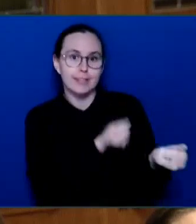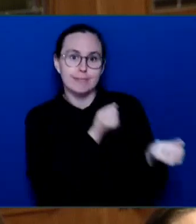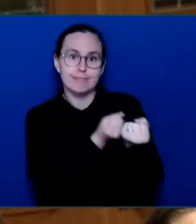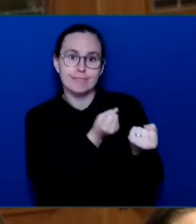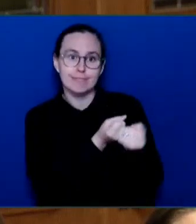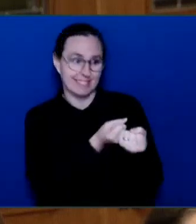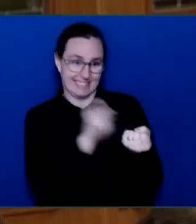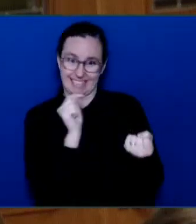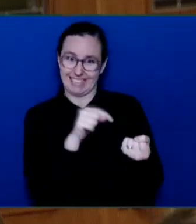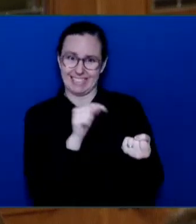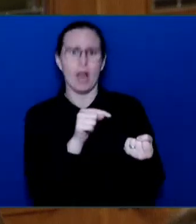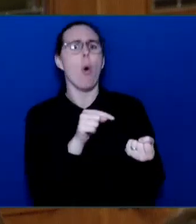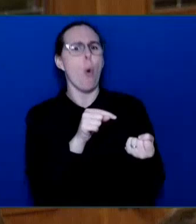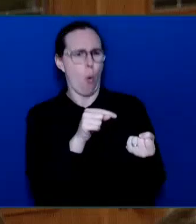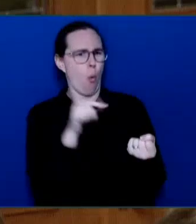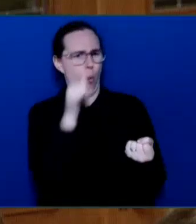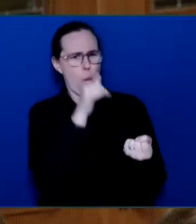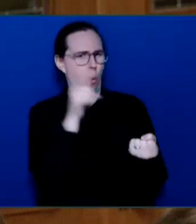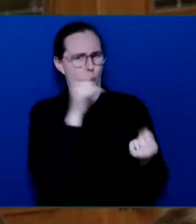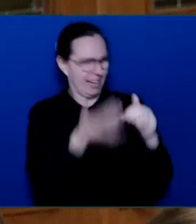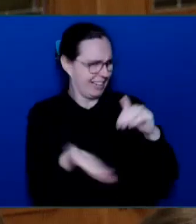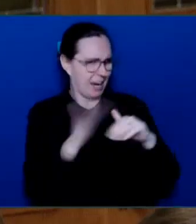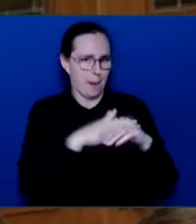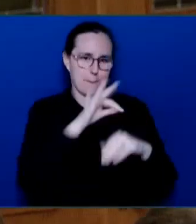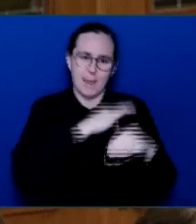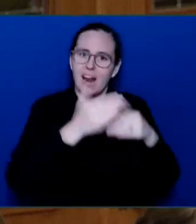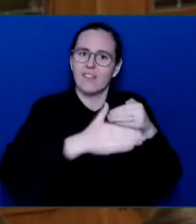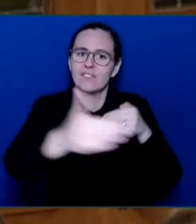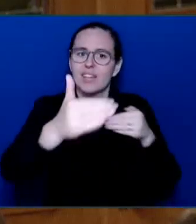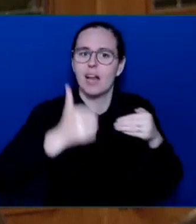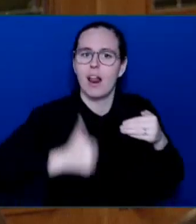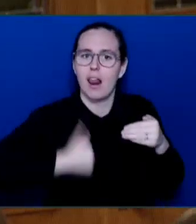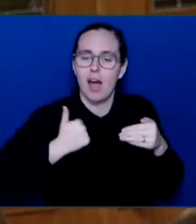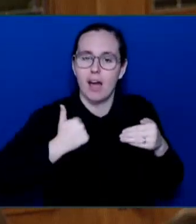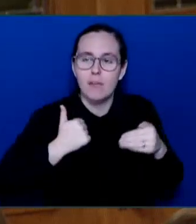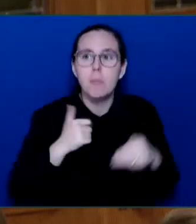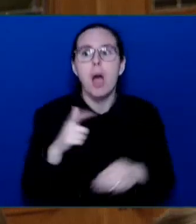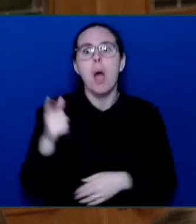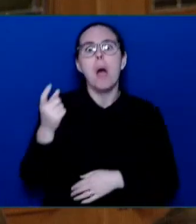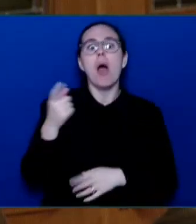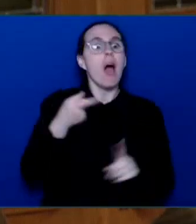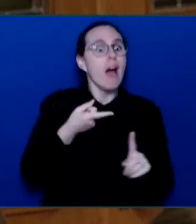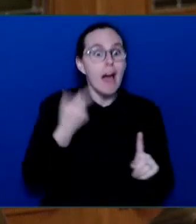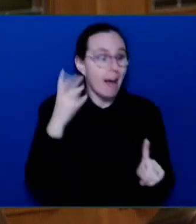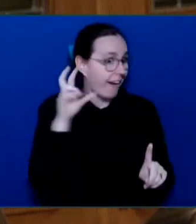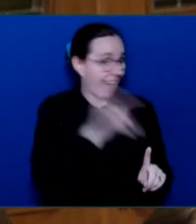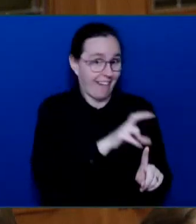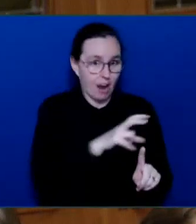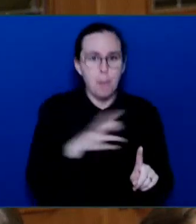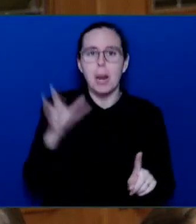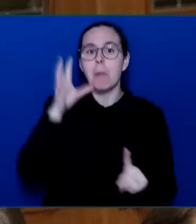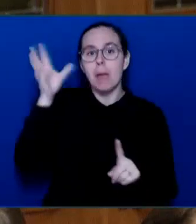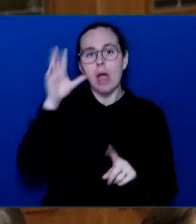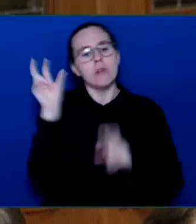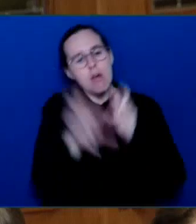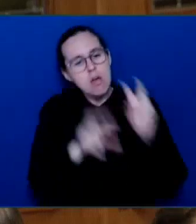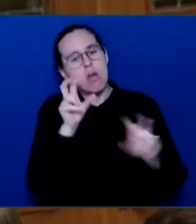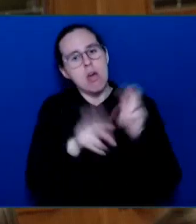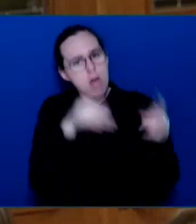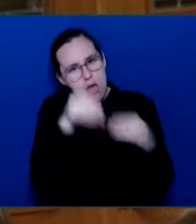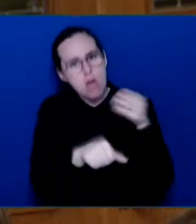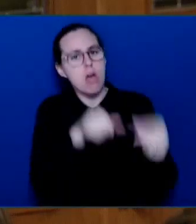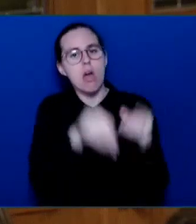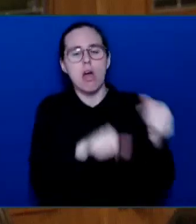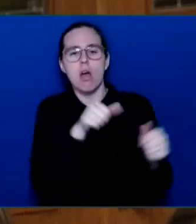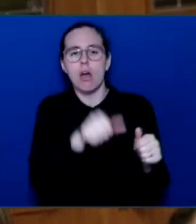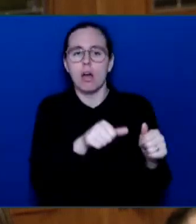and necessary supports for their children, trying to ensure that those needs are being met. Through you, Honourable Speaker, to the Minister of Education, what does